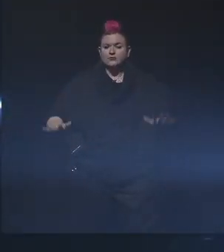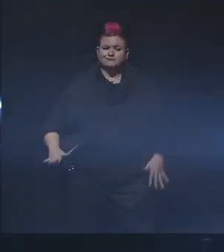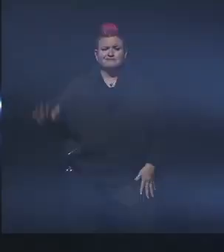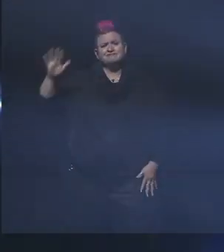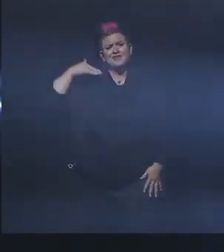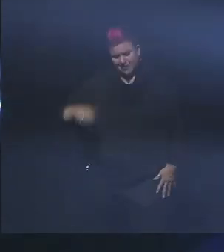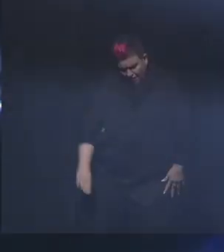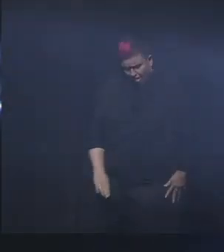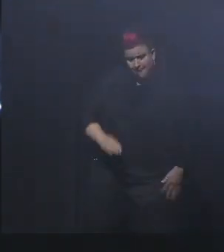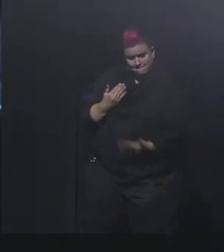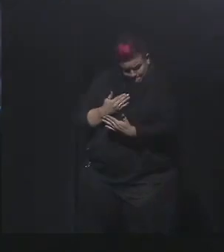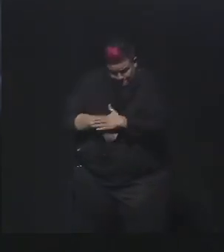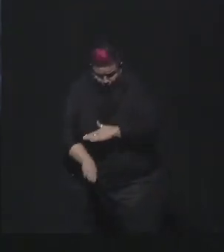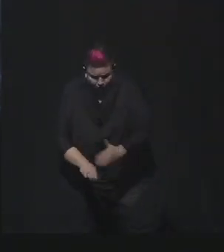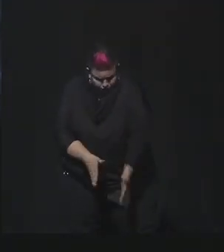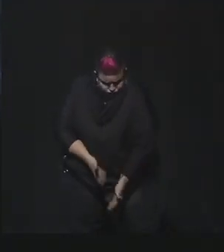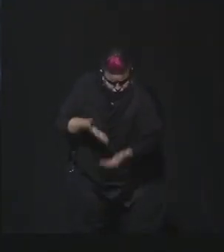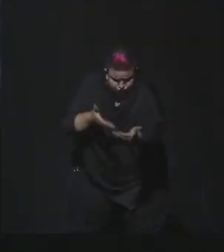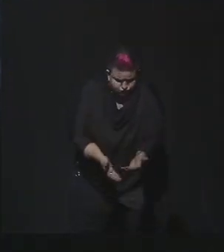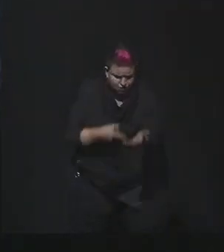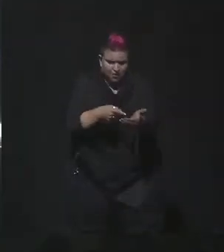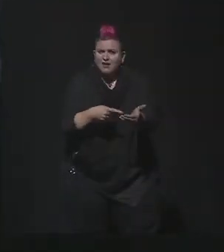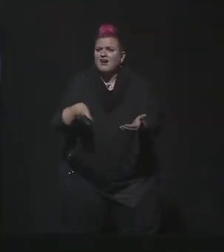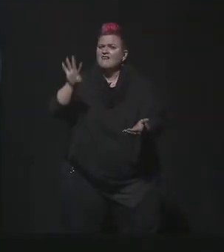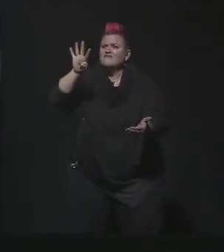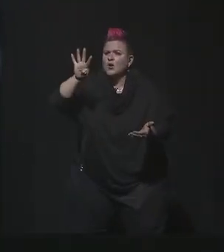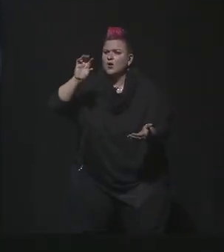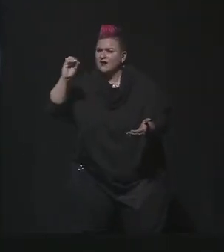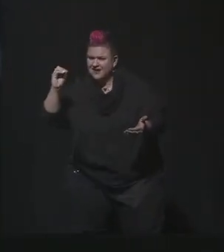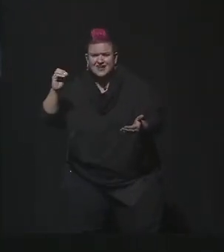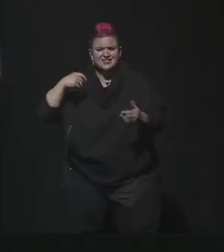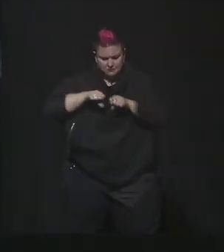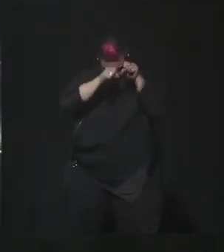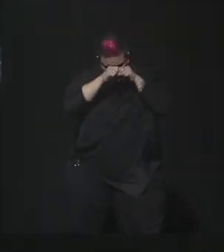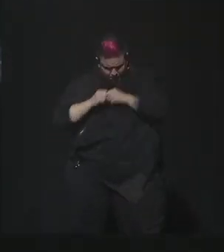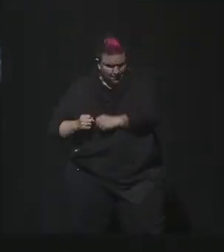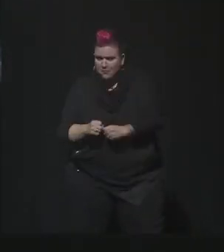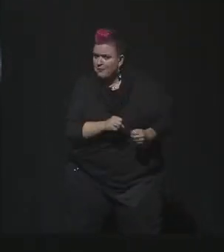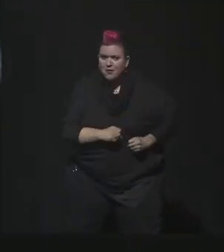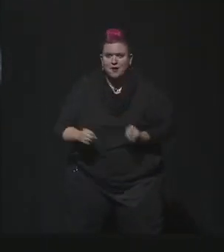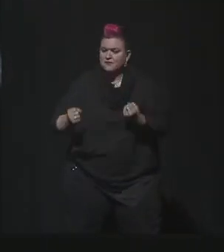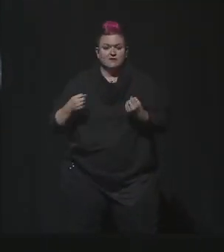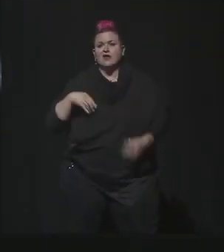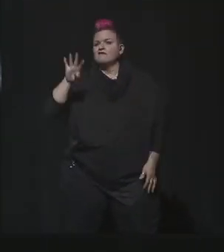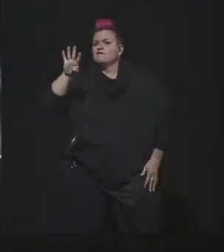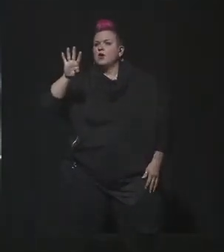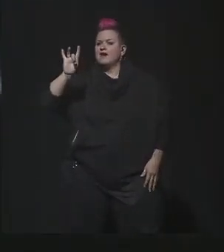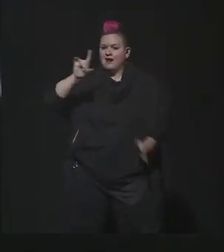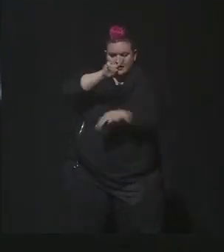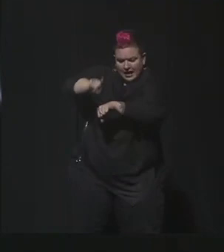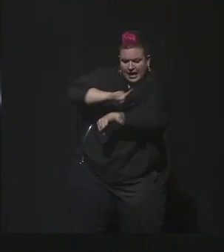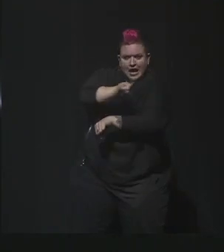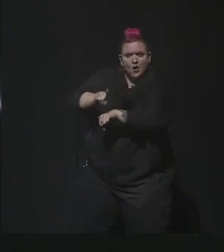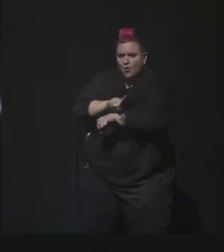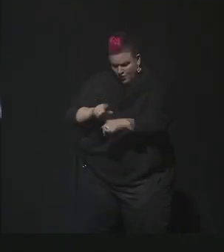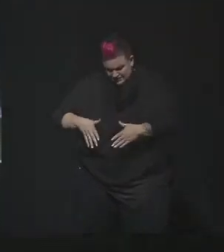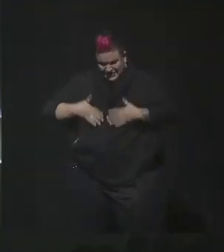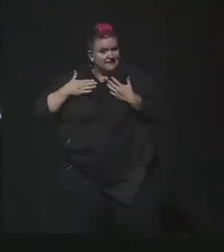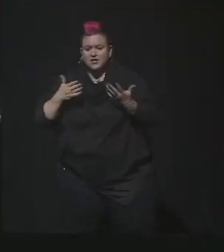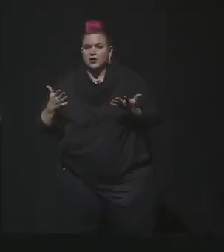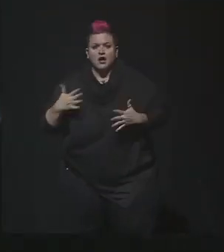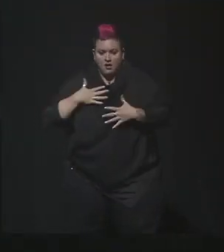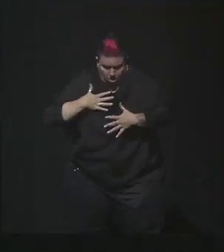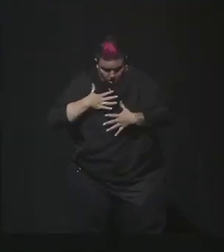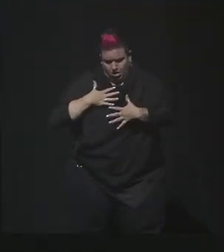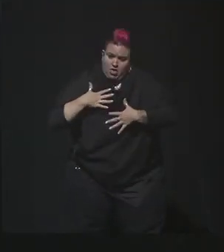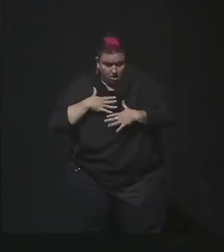Was a broken boy, 40 fractures coming out of mommy's tummy. 48 hours to live, I was an unspoken dummy. Barely could breathe like a